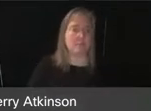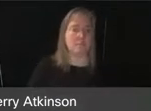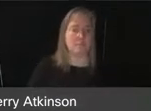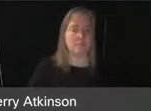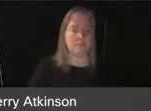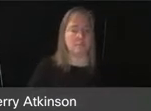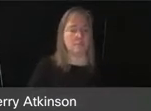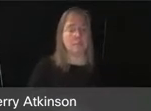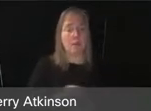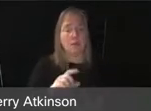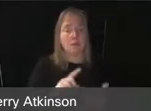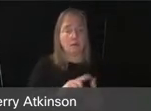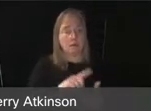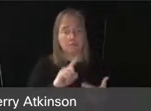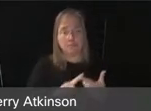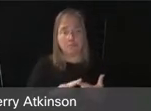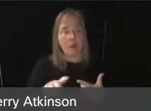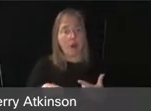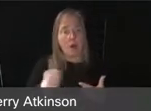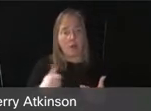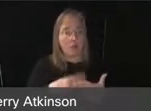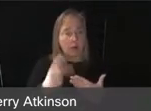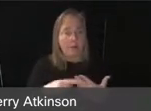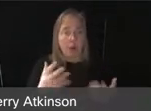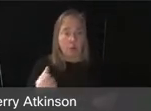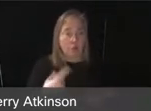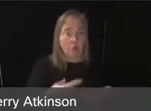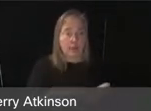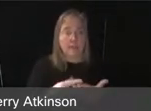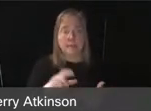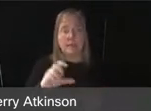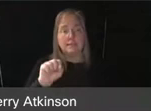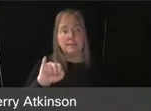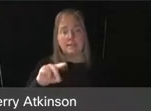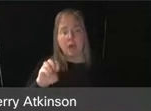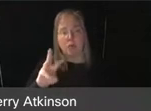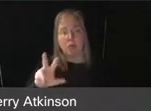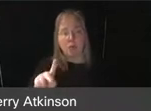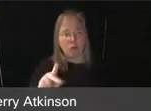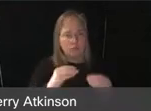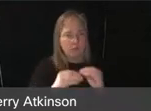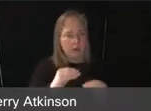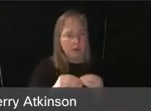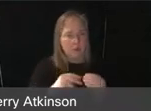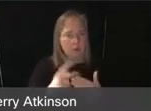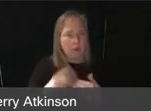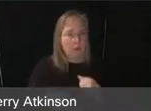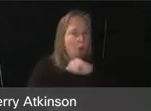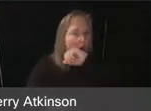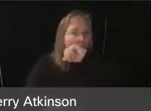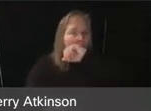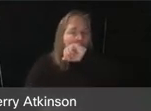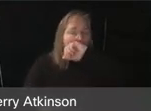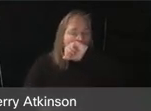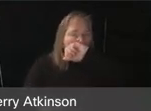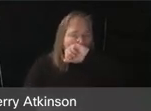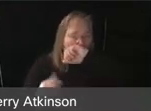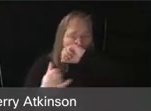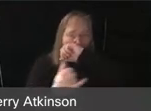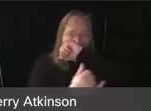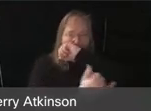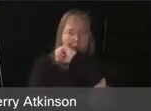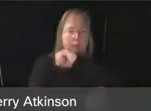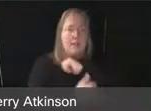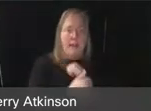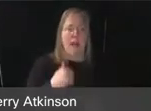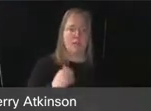The other program that I want to talk to you about is a sidewalk repair program. County has roughly about 900 miles of sidewalk. As many